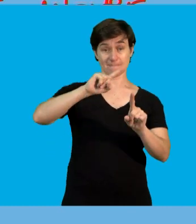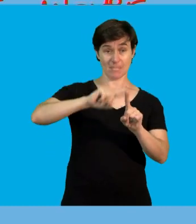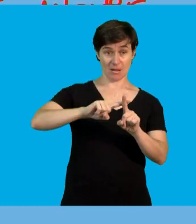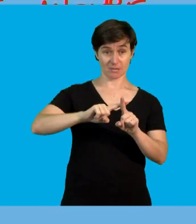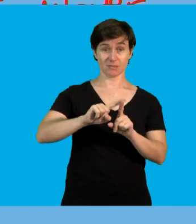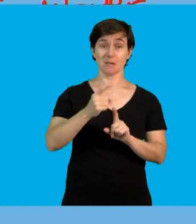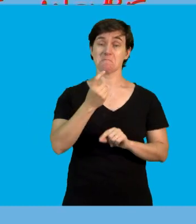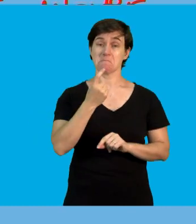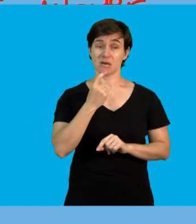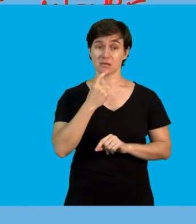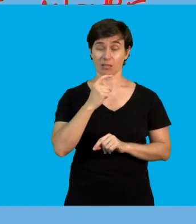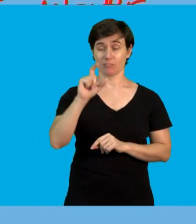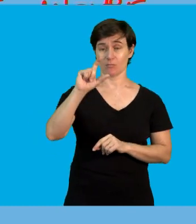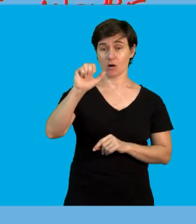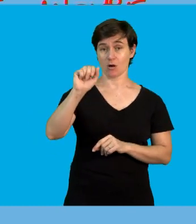plus our metal carbonate